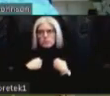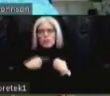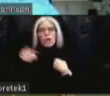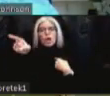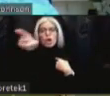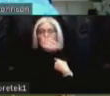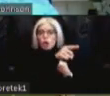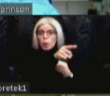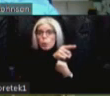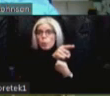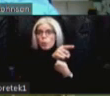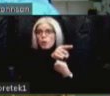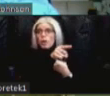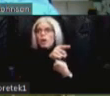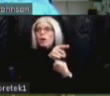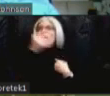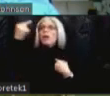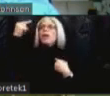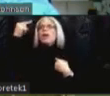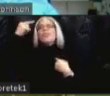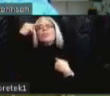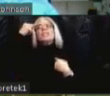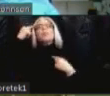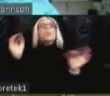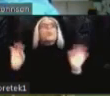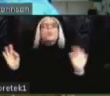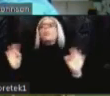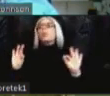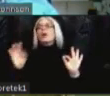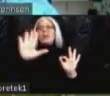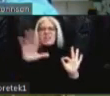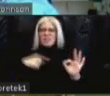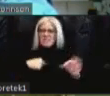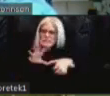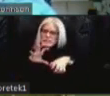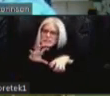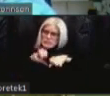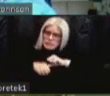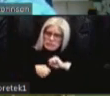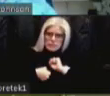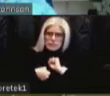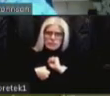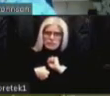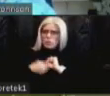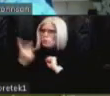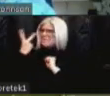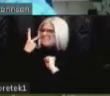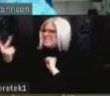12. It breaks my heart when people treat our city that